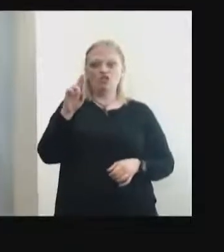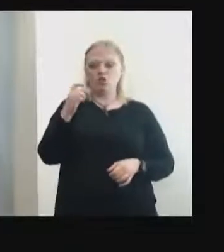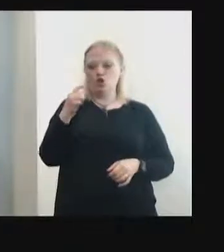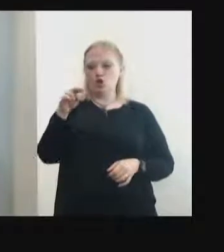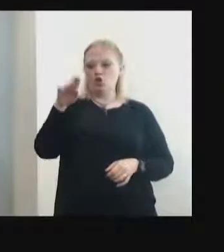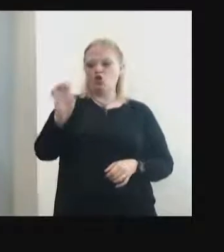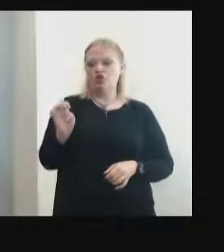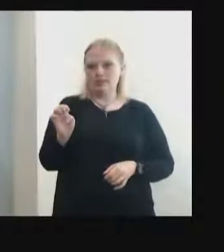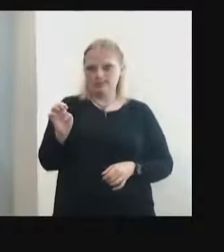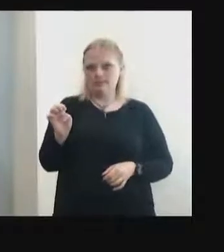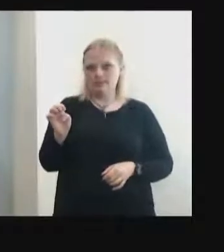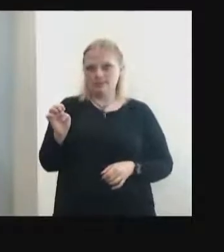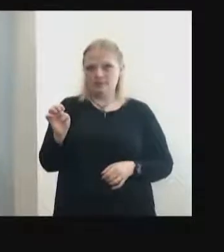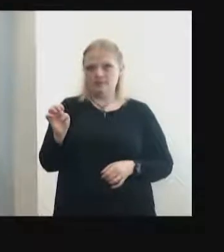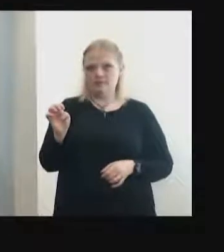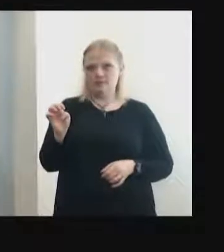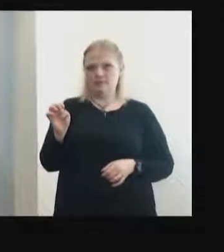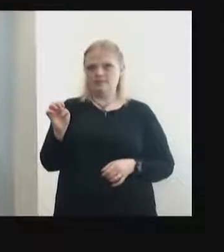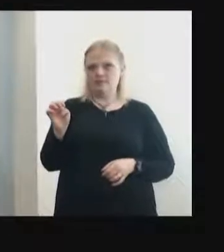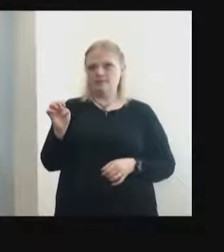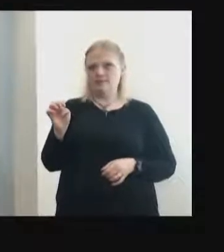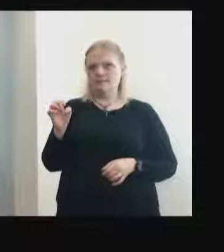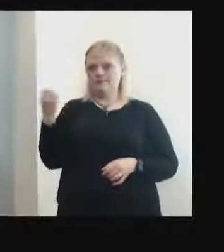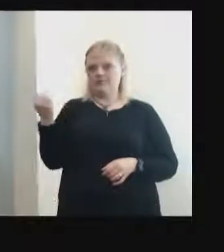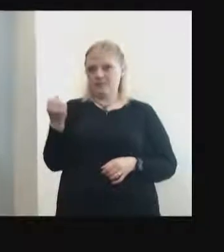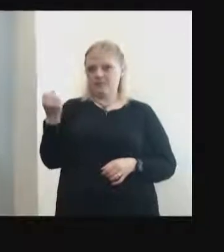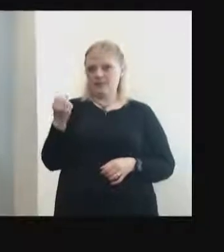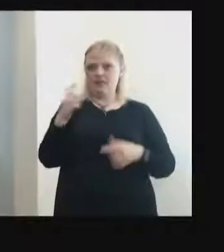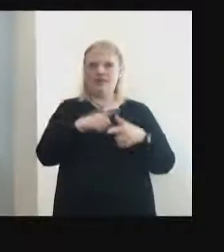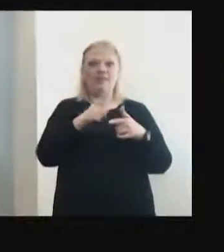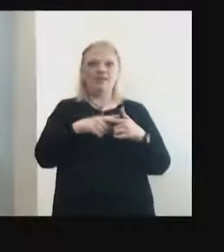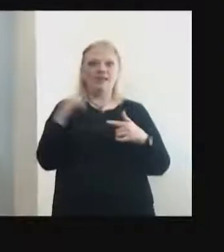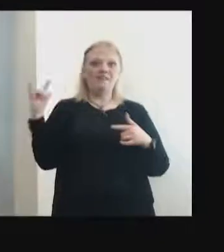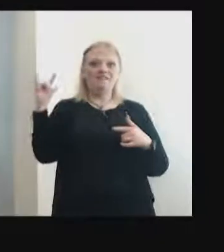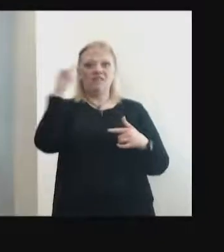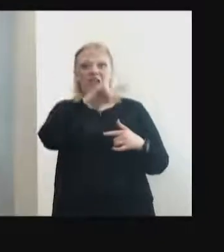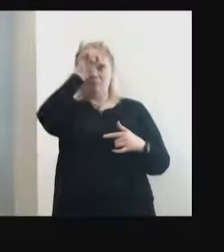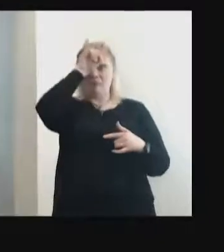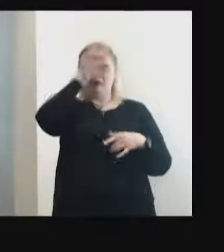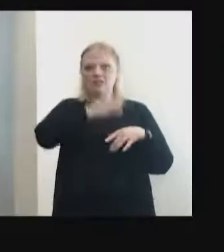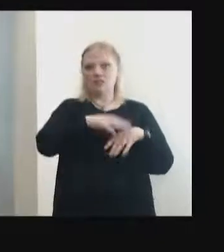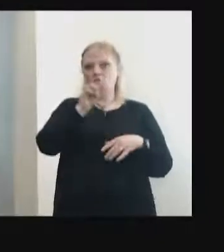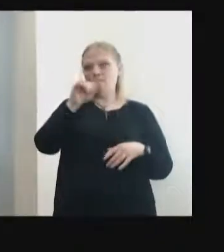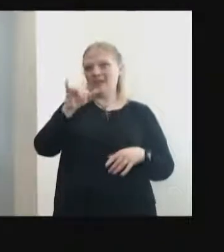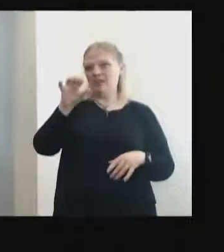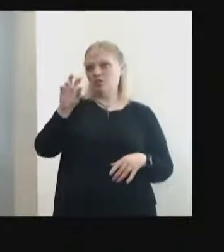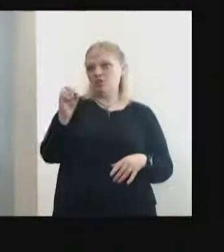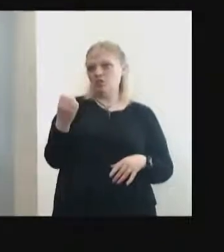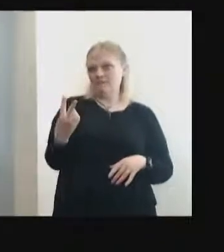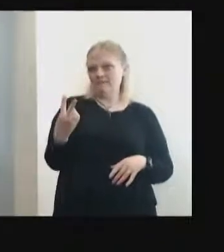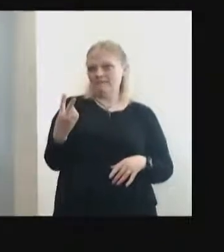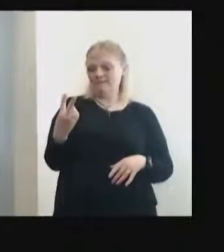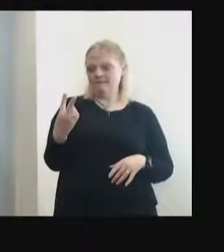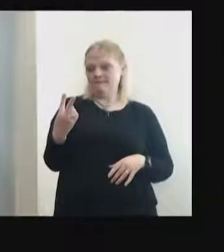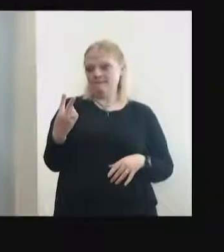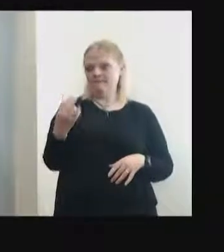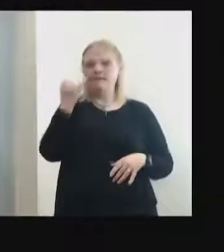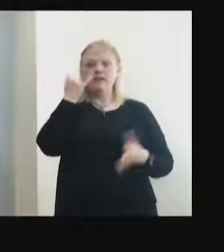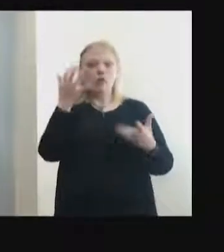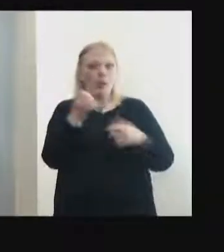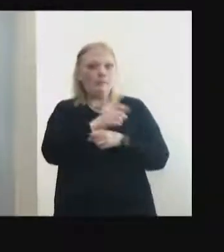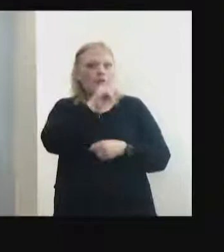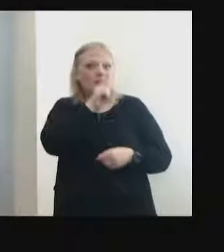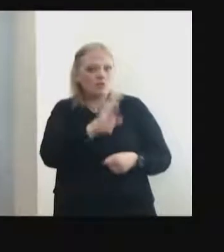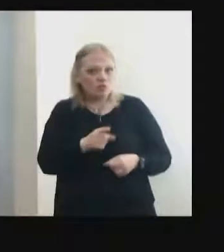Saturday, and then at the Flying Bryson Brewery on May 12th. So again, if you want to make sure